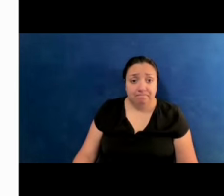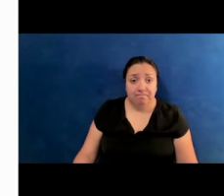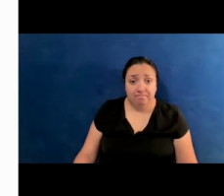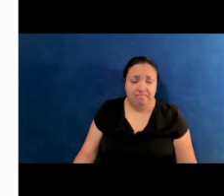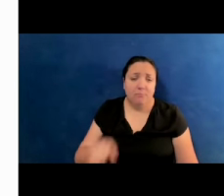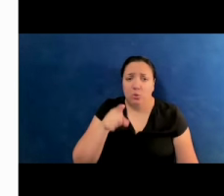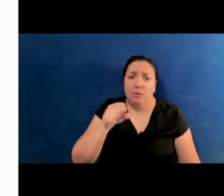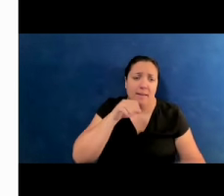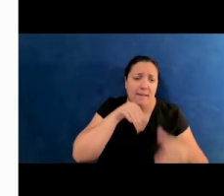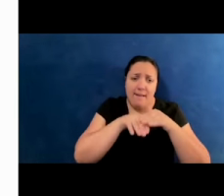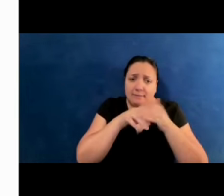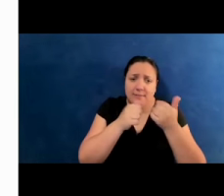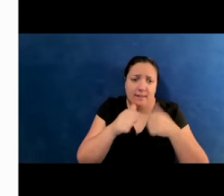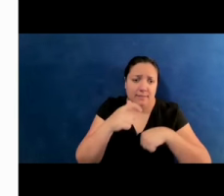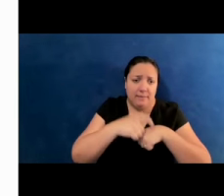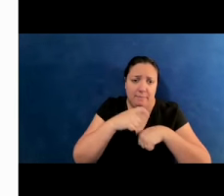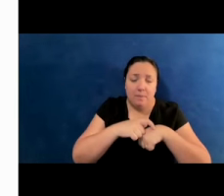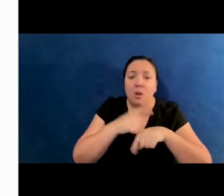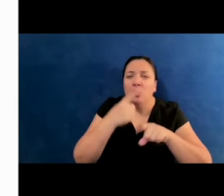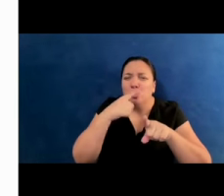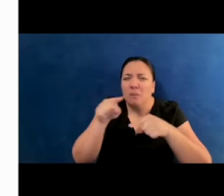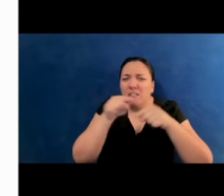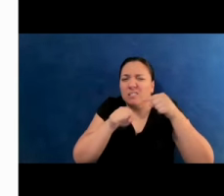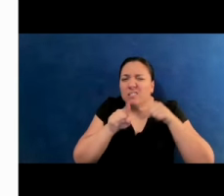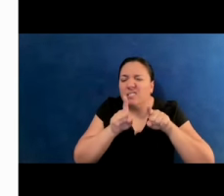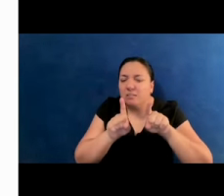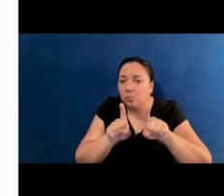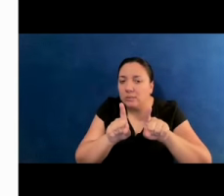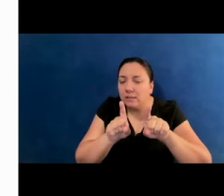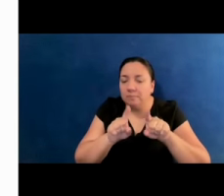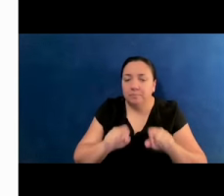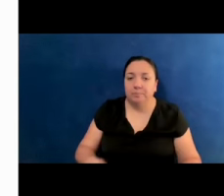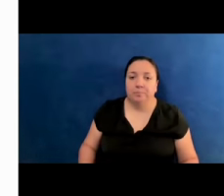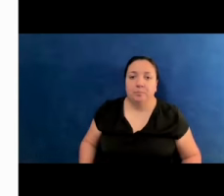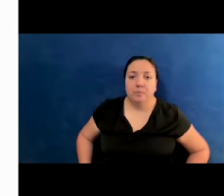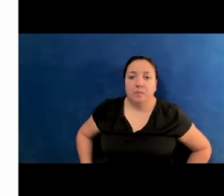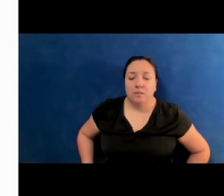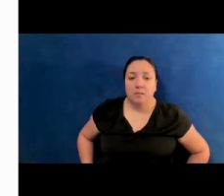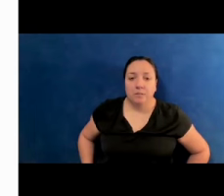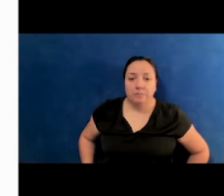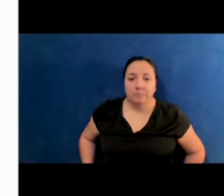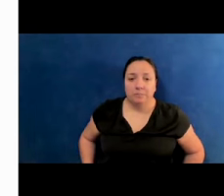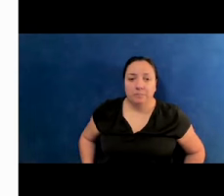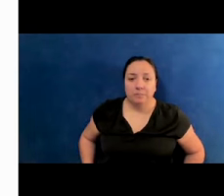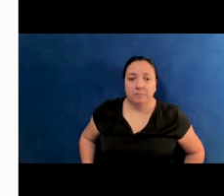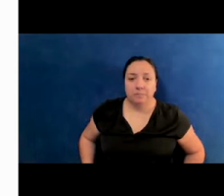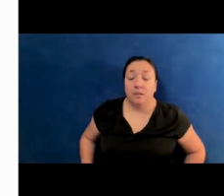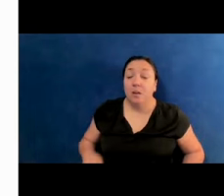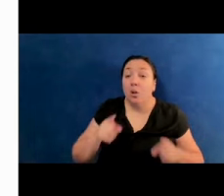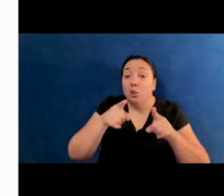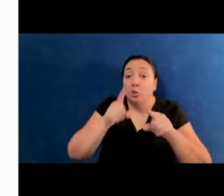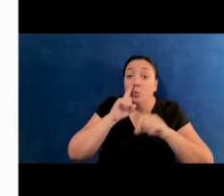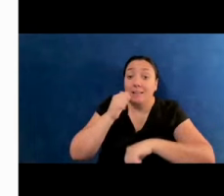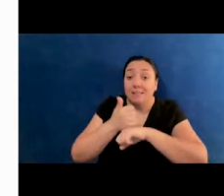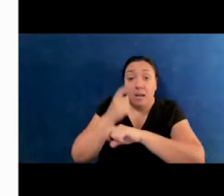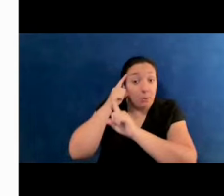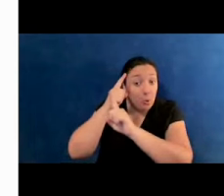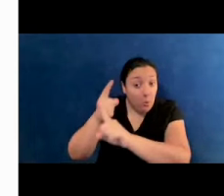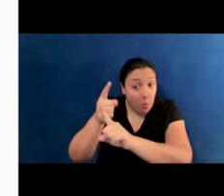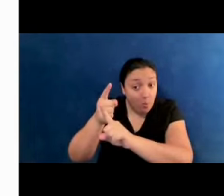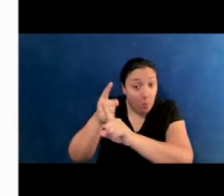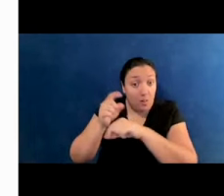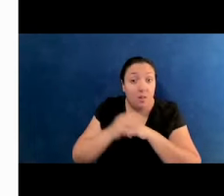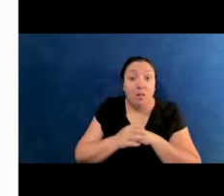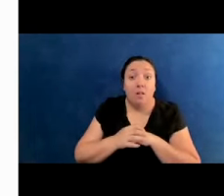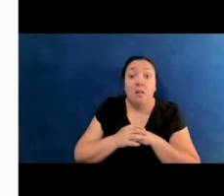have access to it no matter what. If we could actually go back really quickly, and I'll wrap that part of it up. You can set a savings goal. You